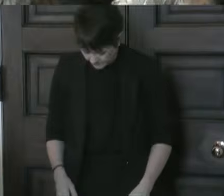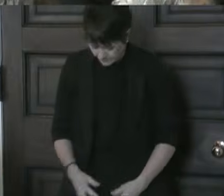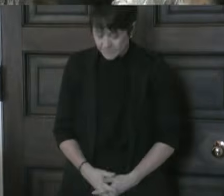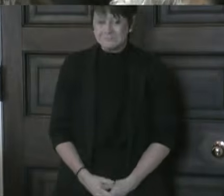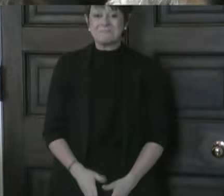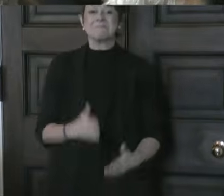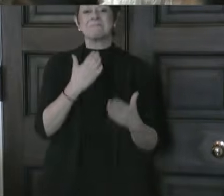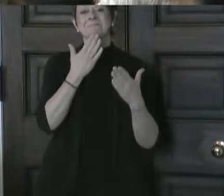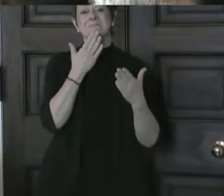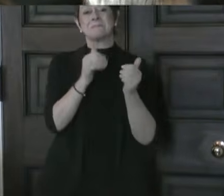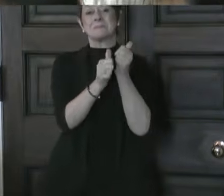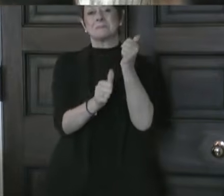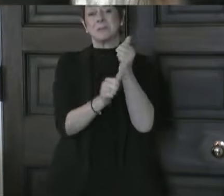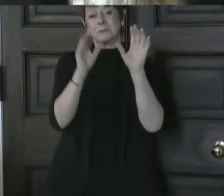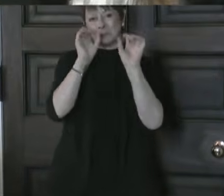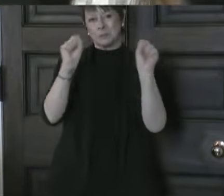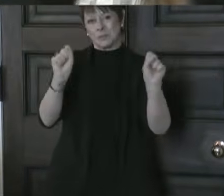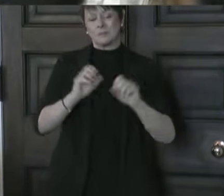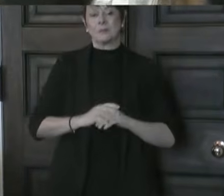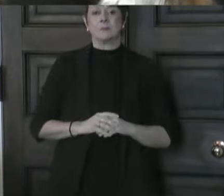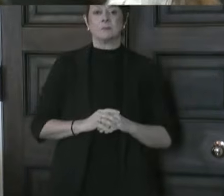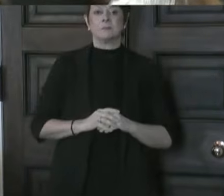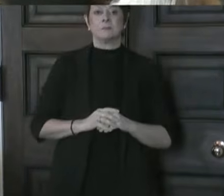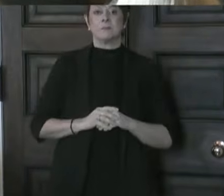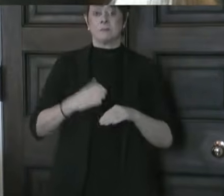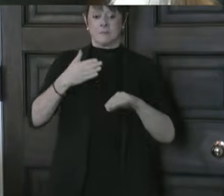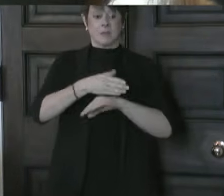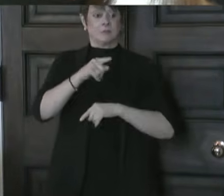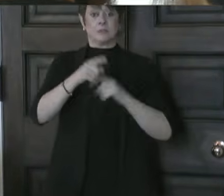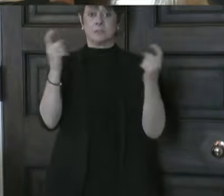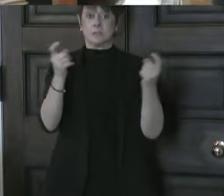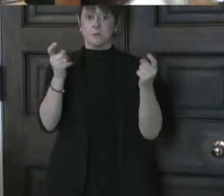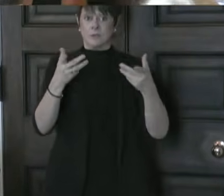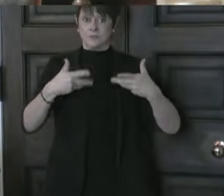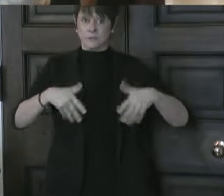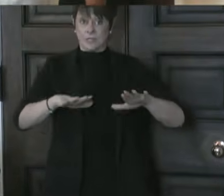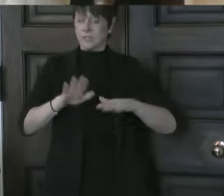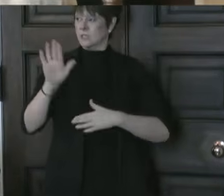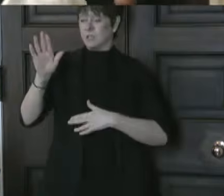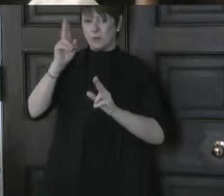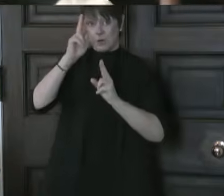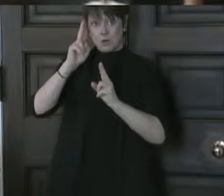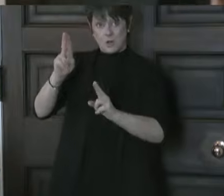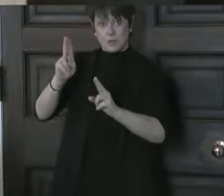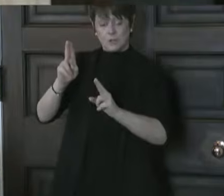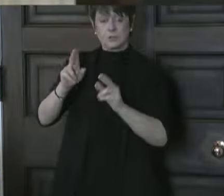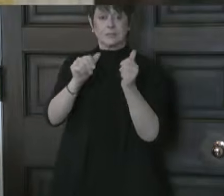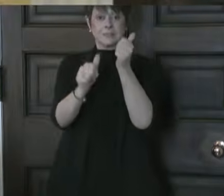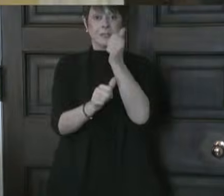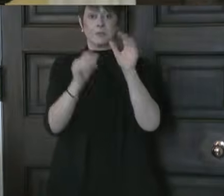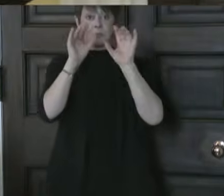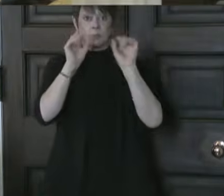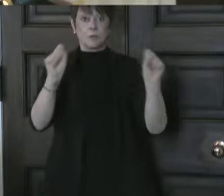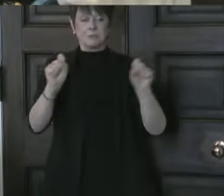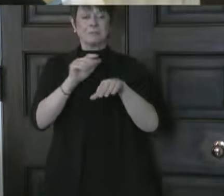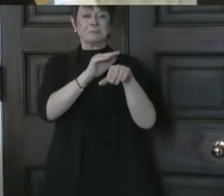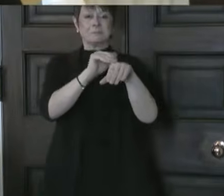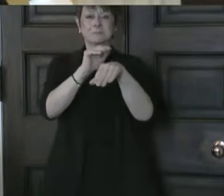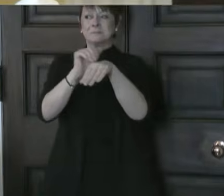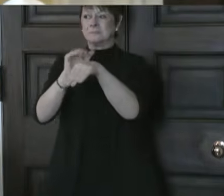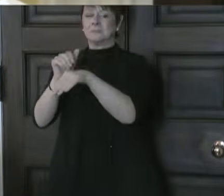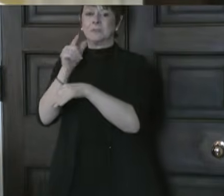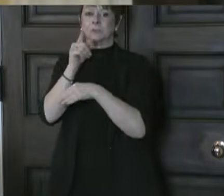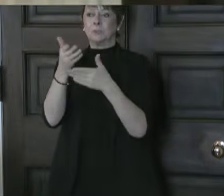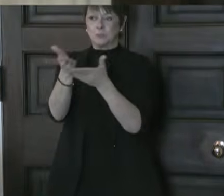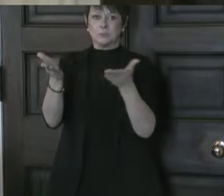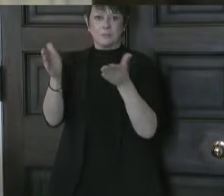Thank you, Deputy Premier. Following the ceremony, their honours and the Deputy Premier invite recipients and guests to a